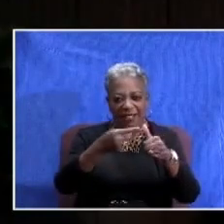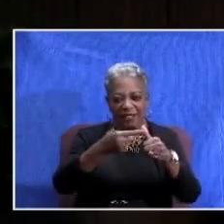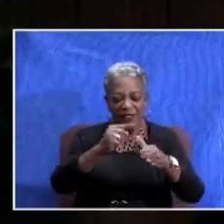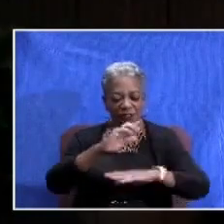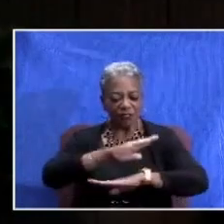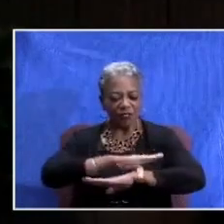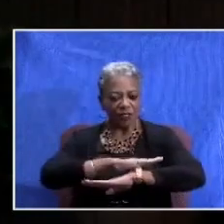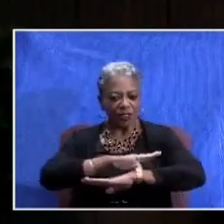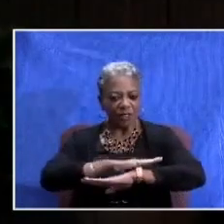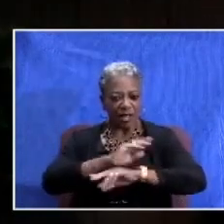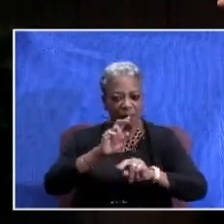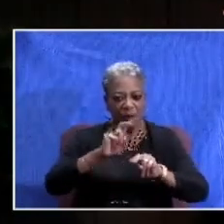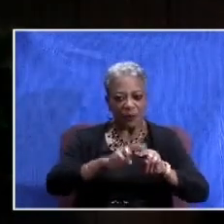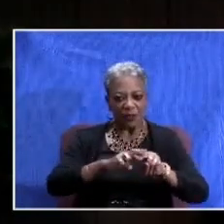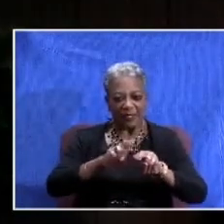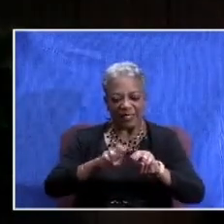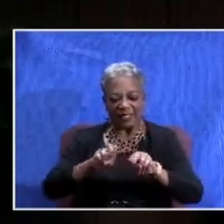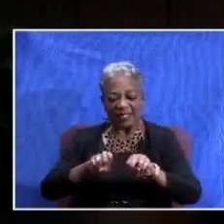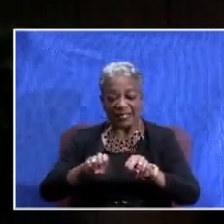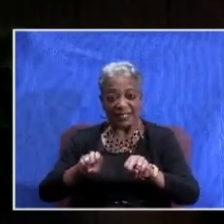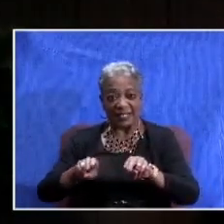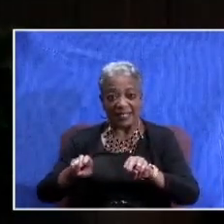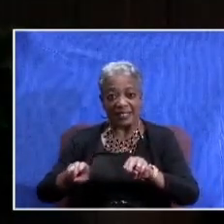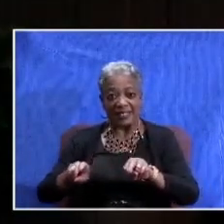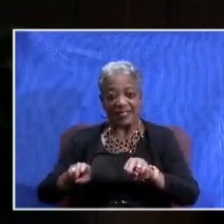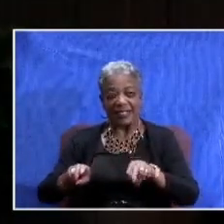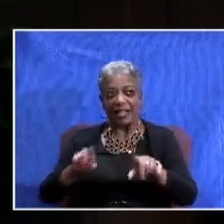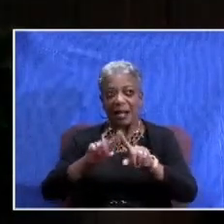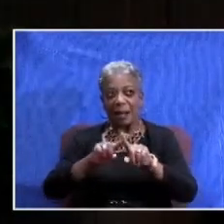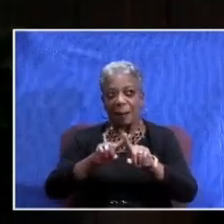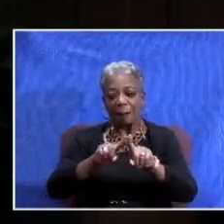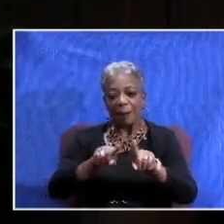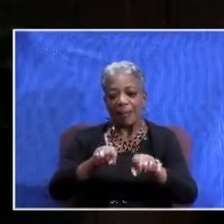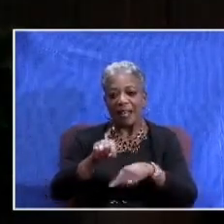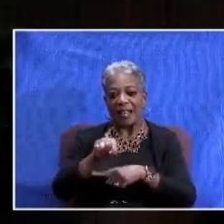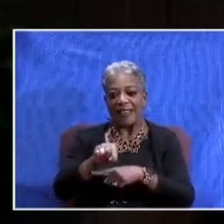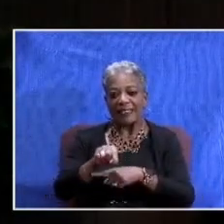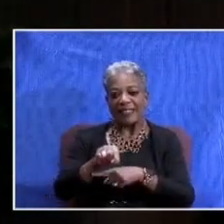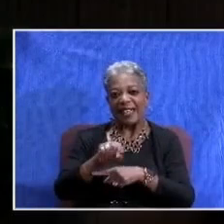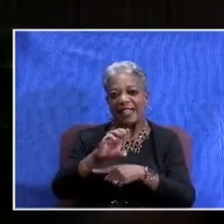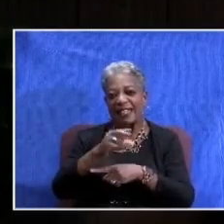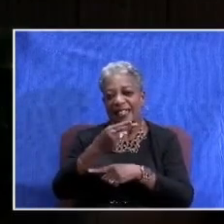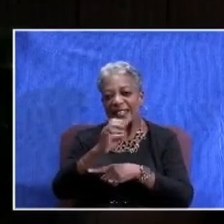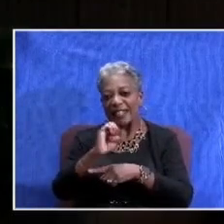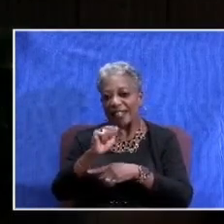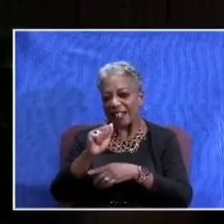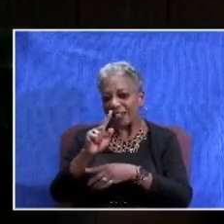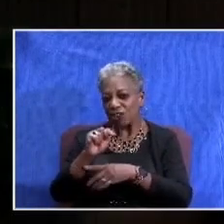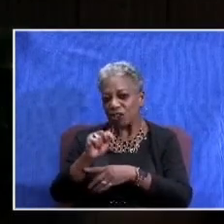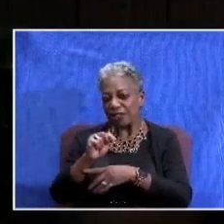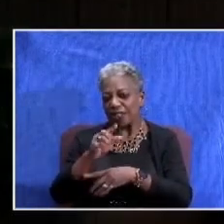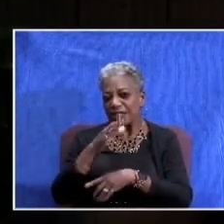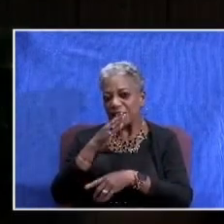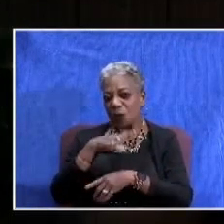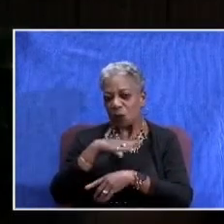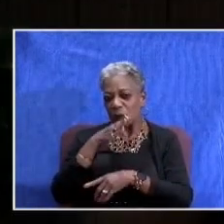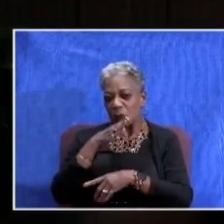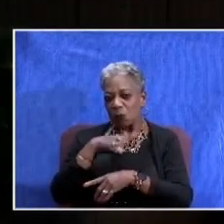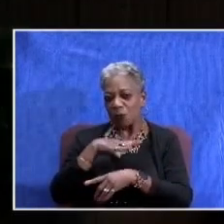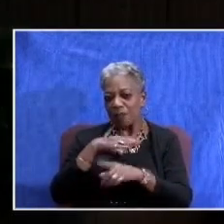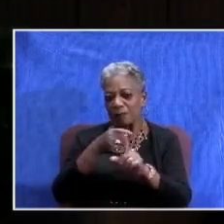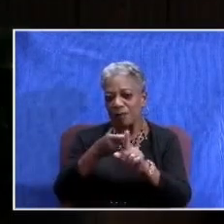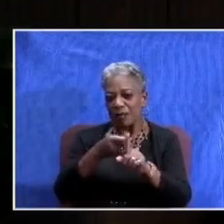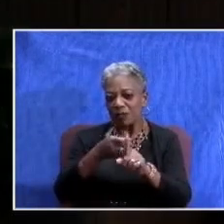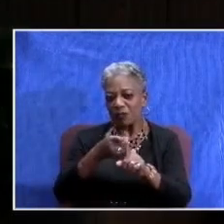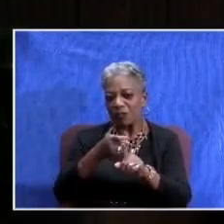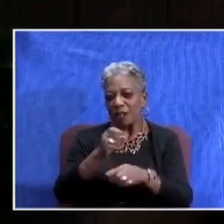they shamelessly cheat widows out of their property.